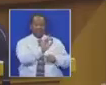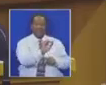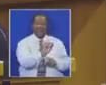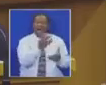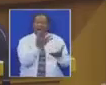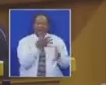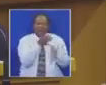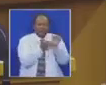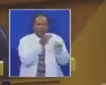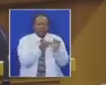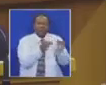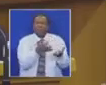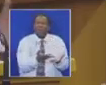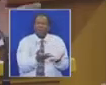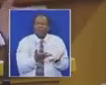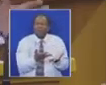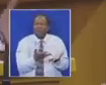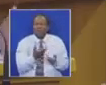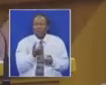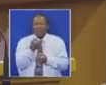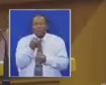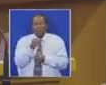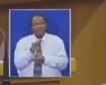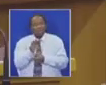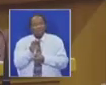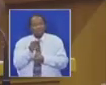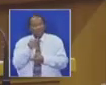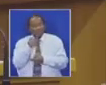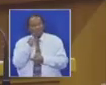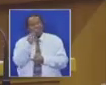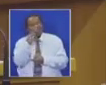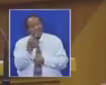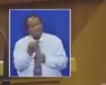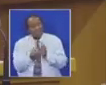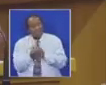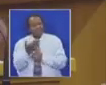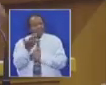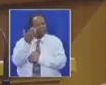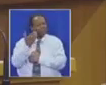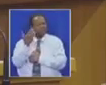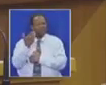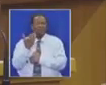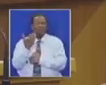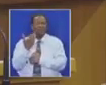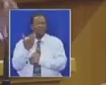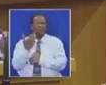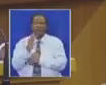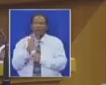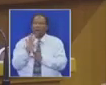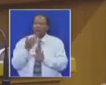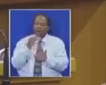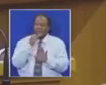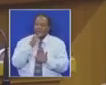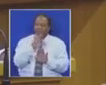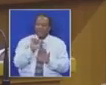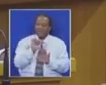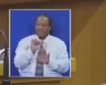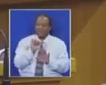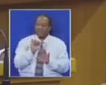How do you describe them if you don't say what happened? We are not even talking about the history, what happened.